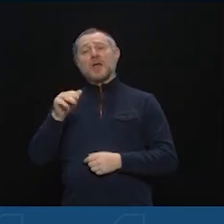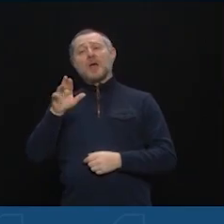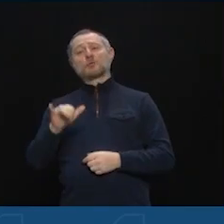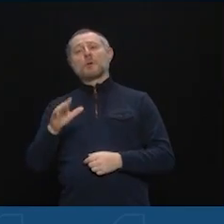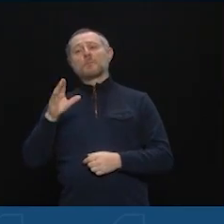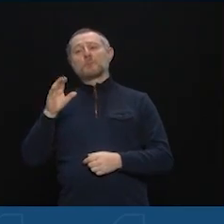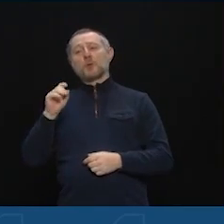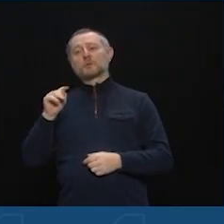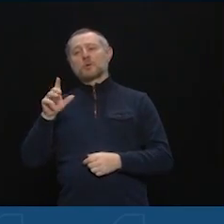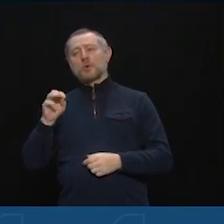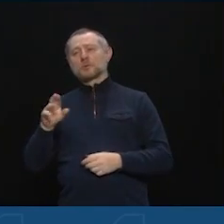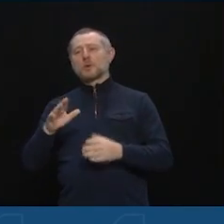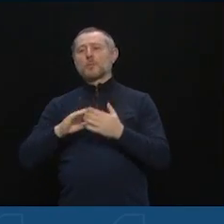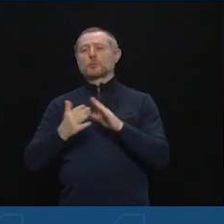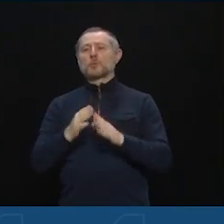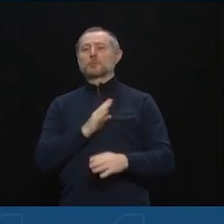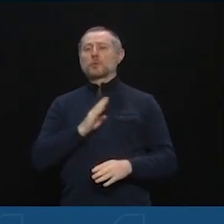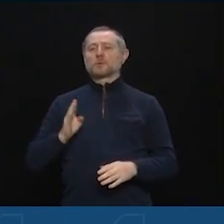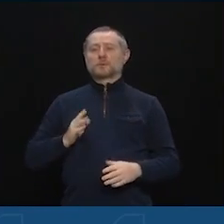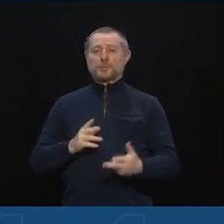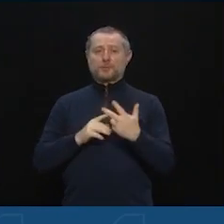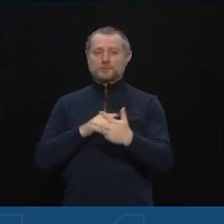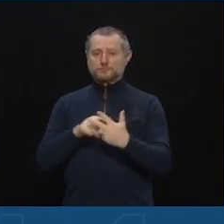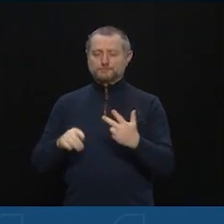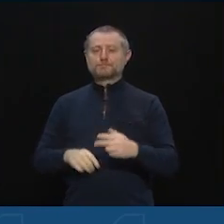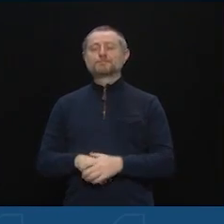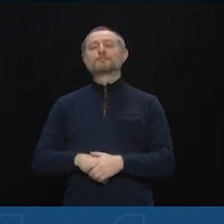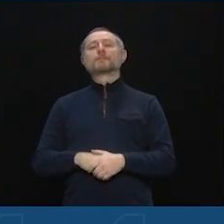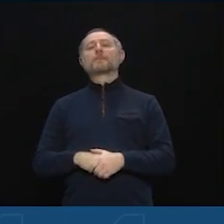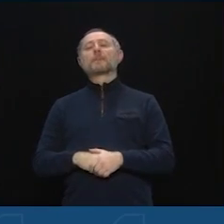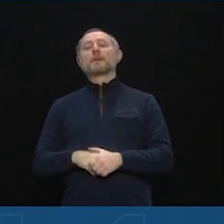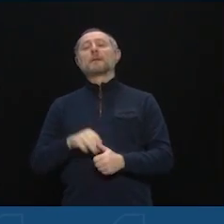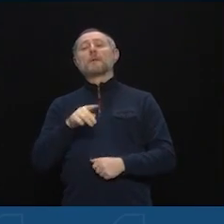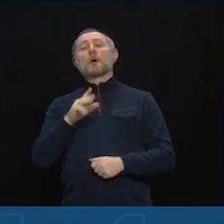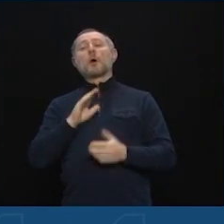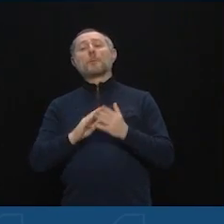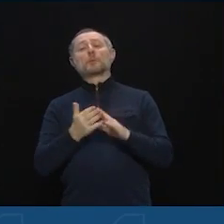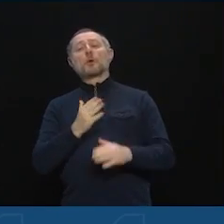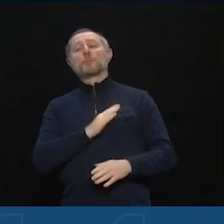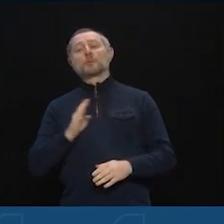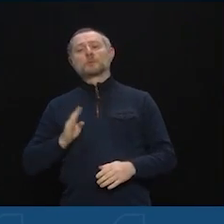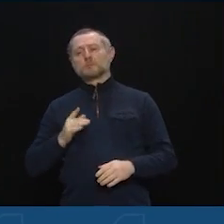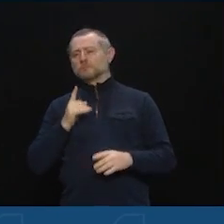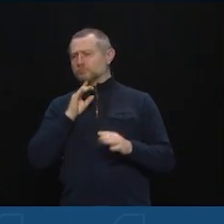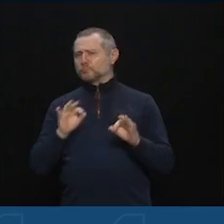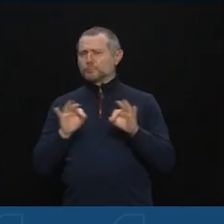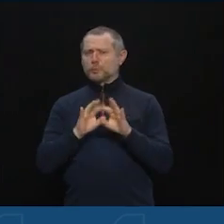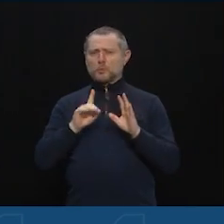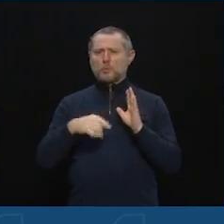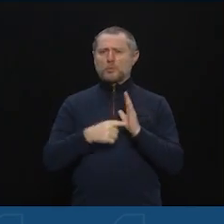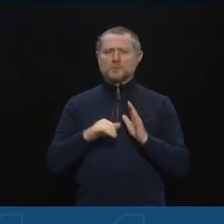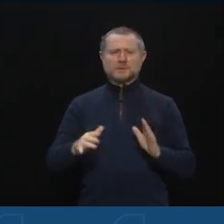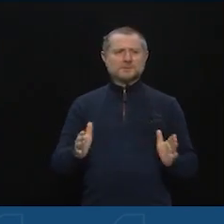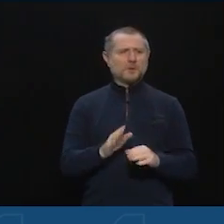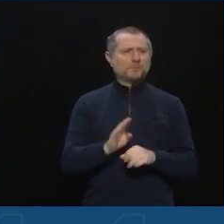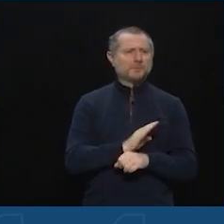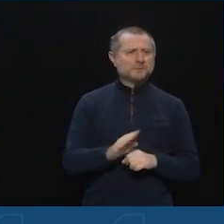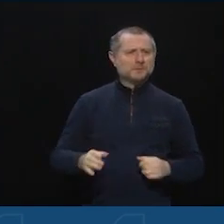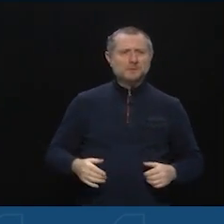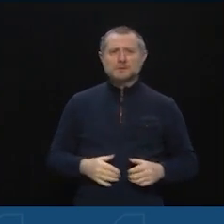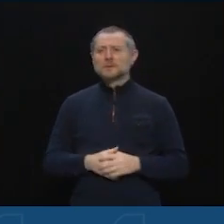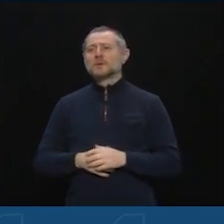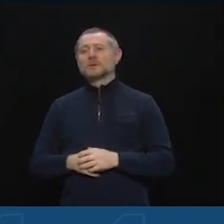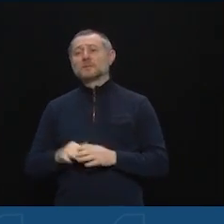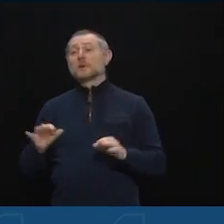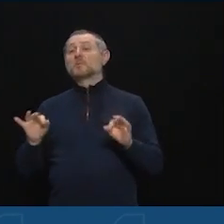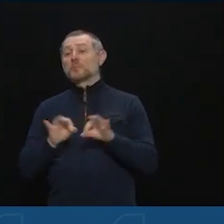3. Our community boards play a vital role for our small businesses. They're also an important first step in the